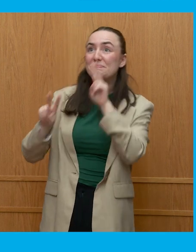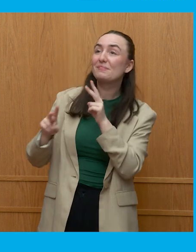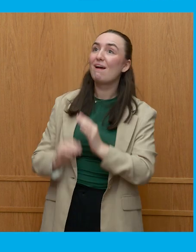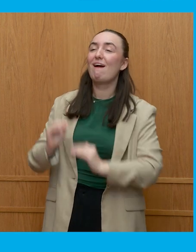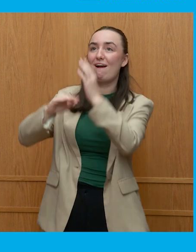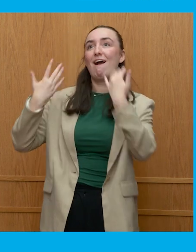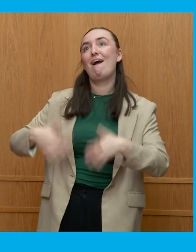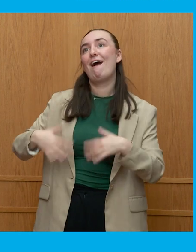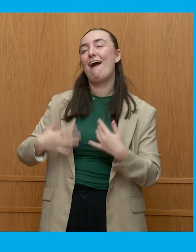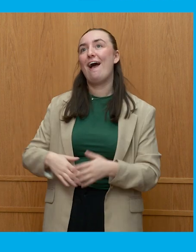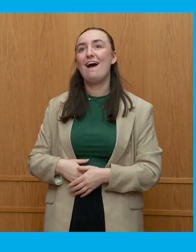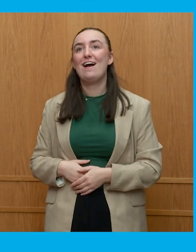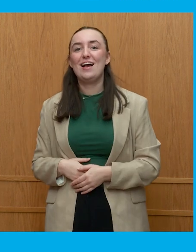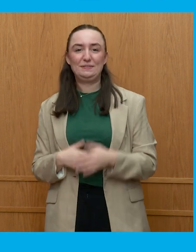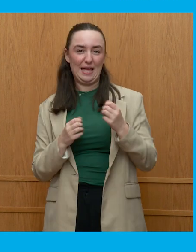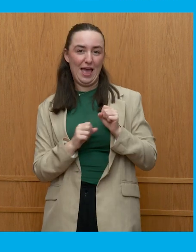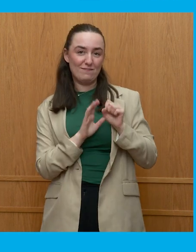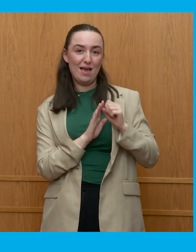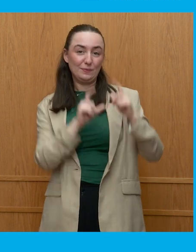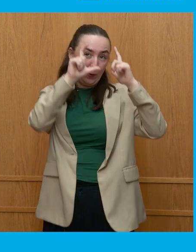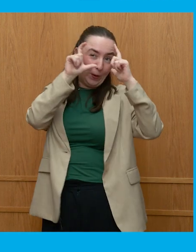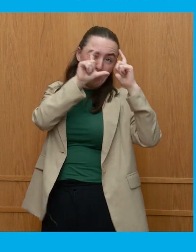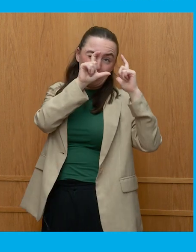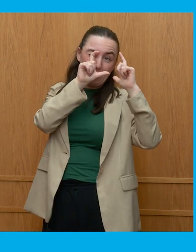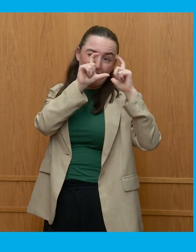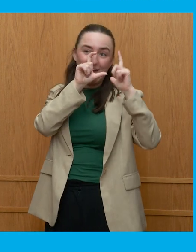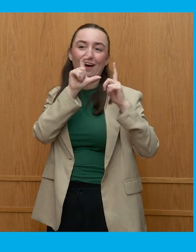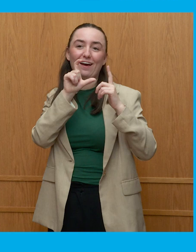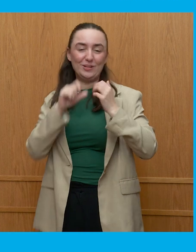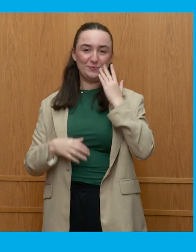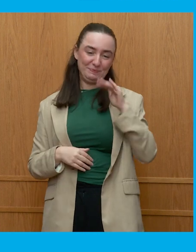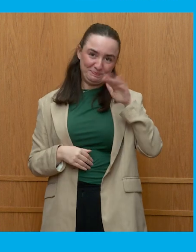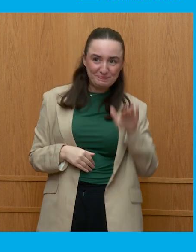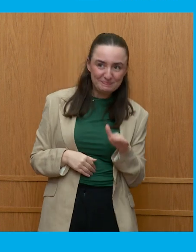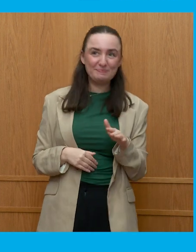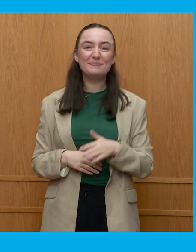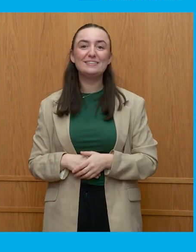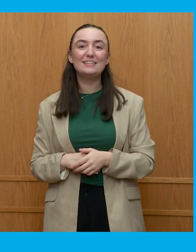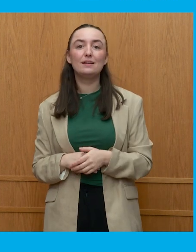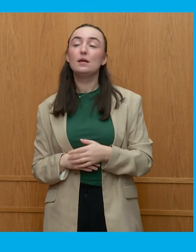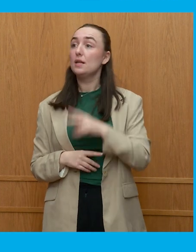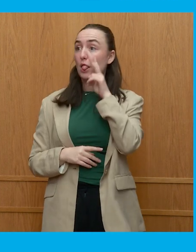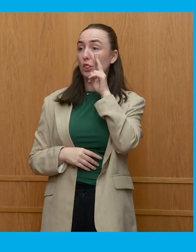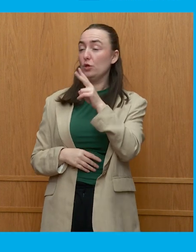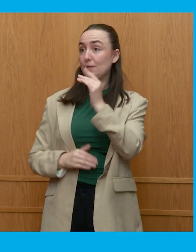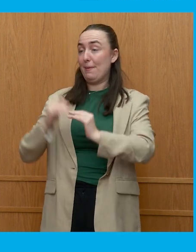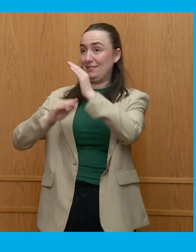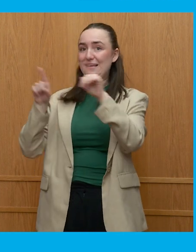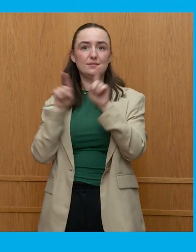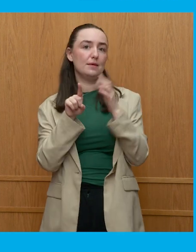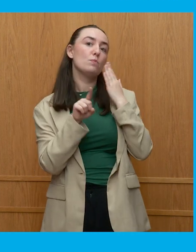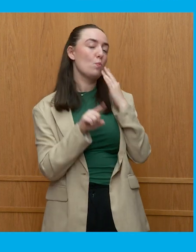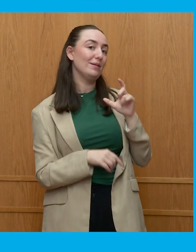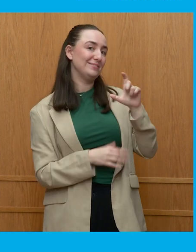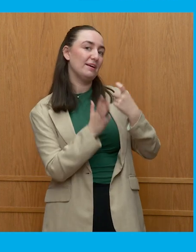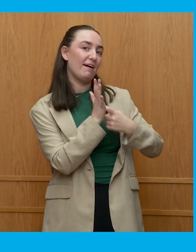with the film camera. That it was crooked in the same way that looking around a Macintosh building like the School of Art was the same sort